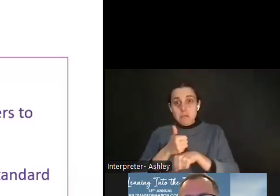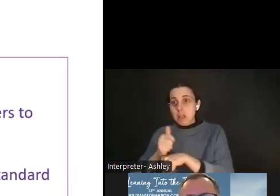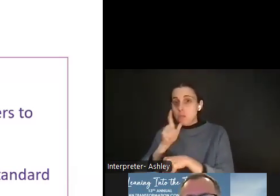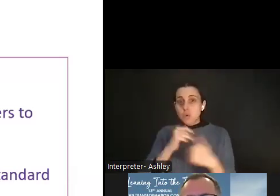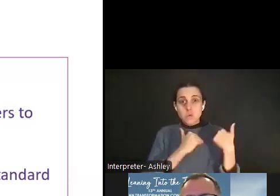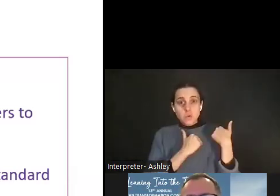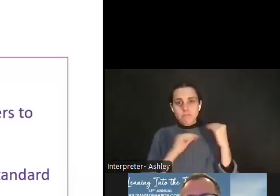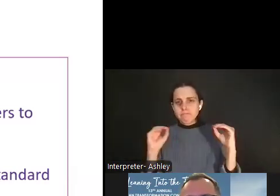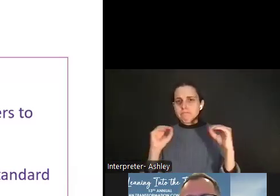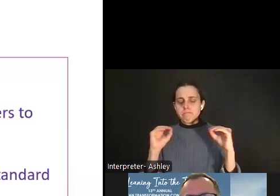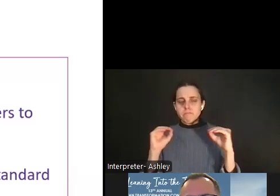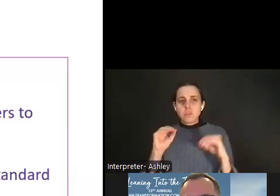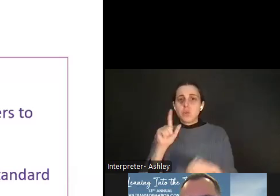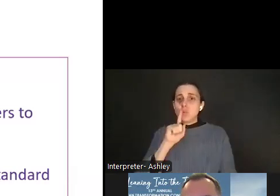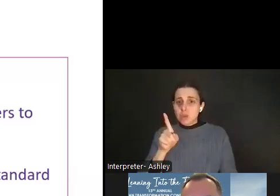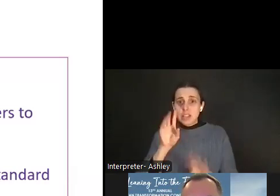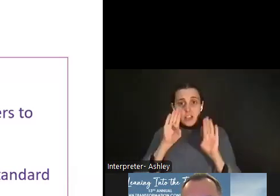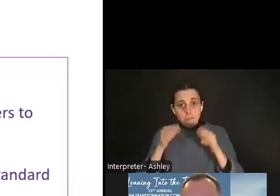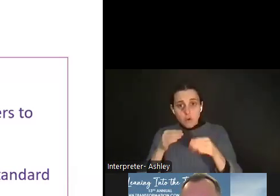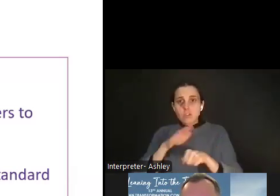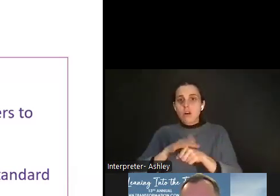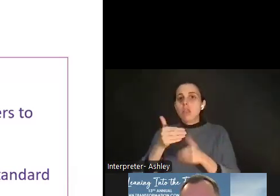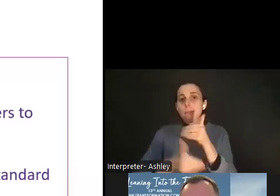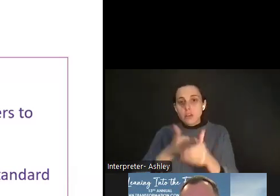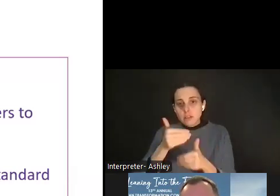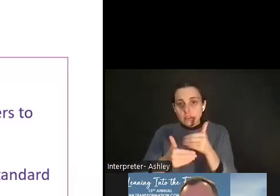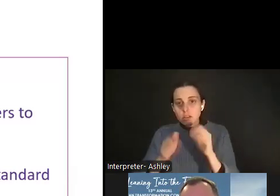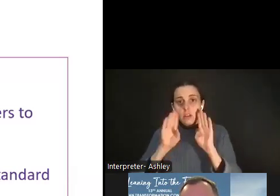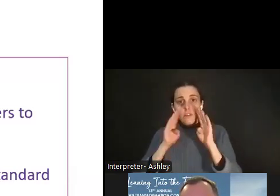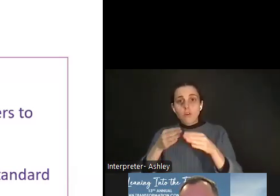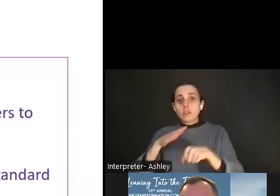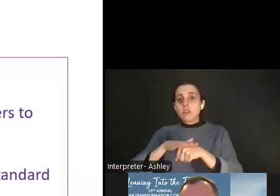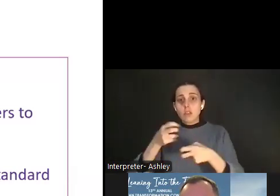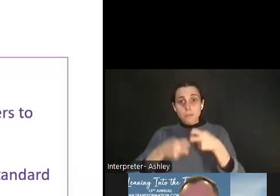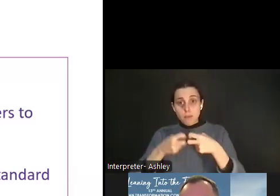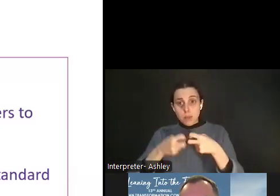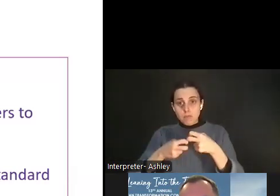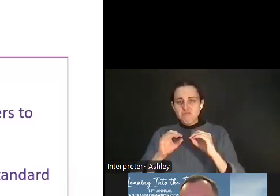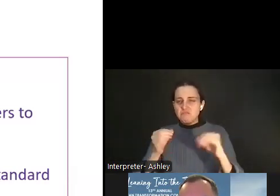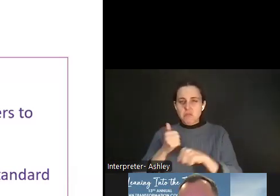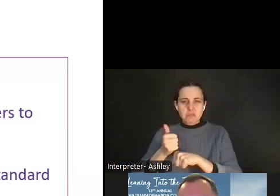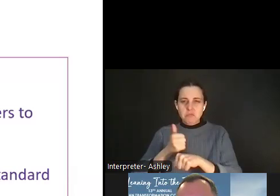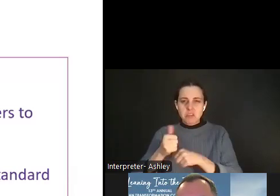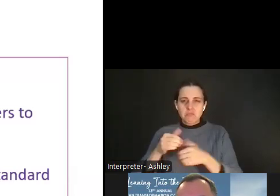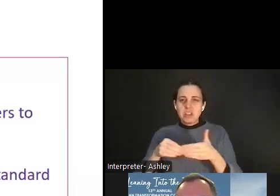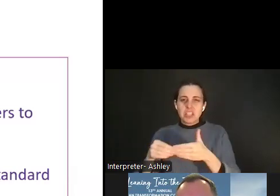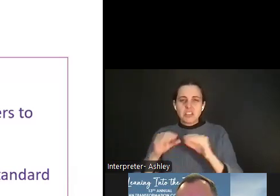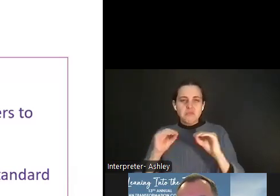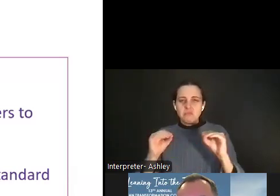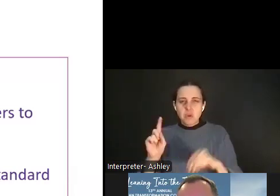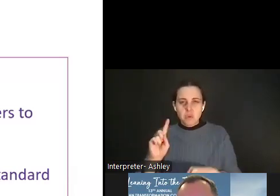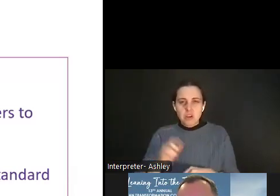person, right? There's no blaming. Blame leads nowhere for sure. And then a culture where we